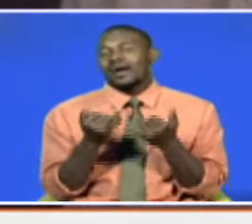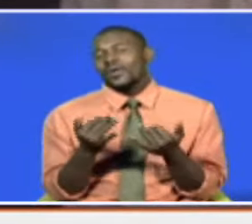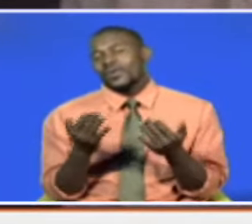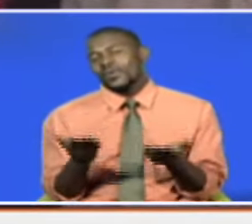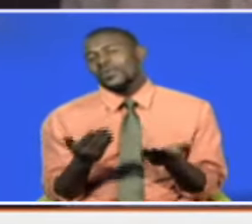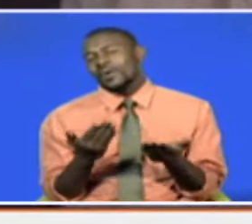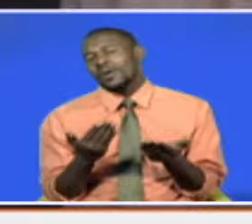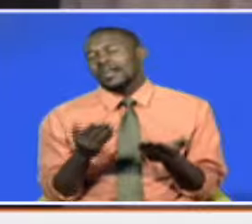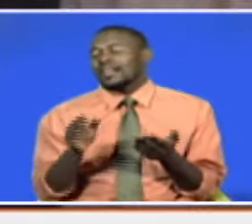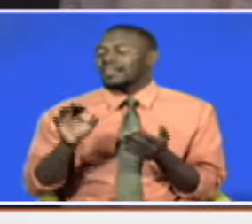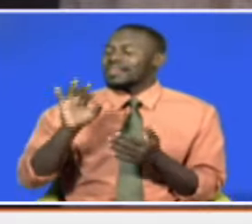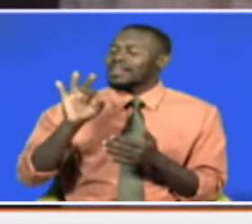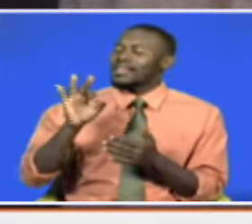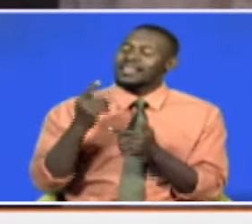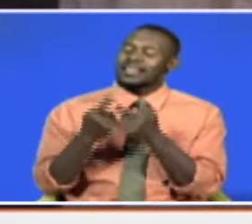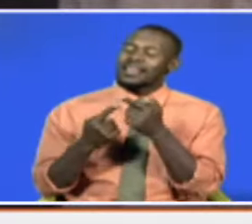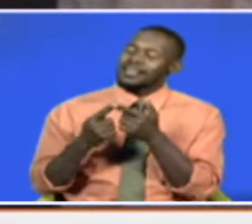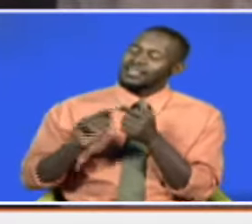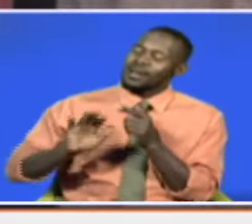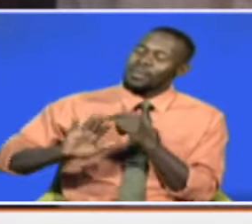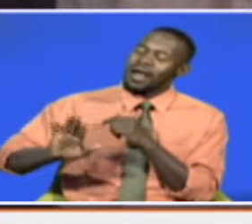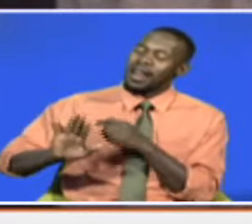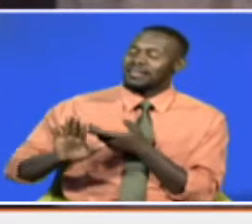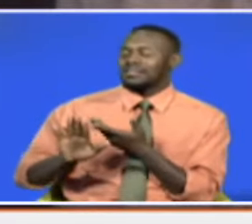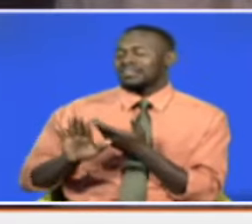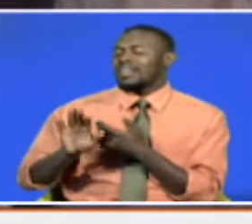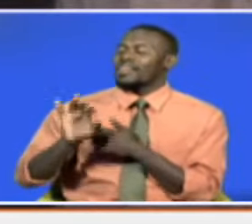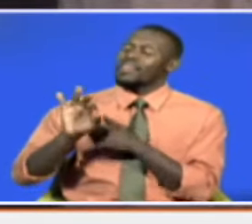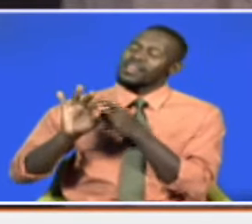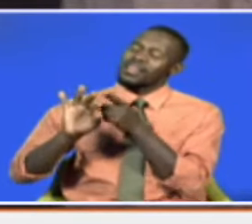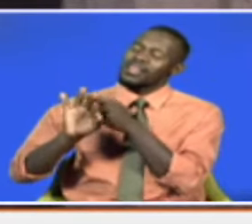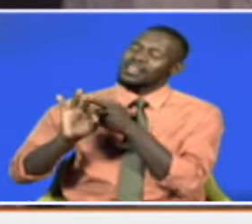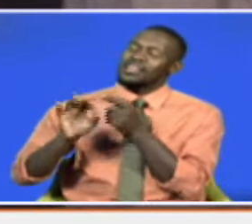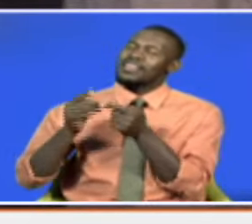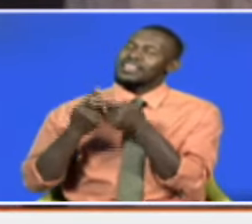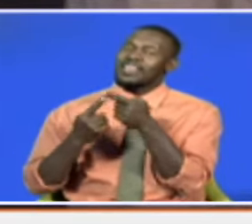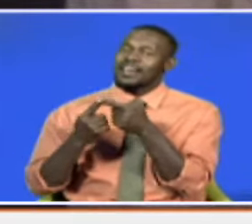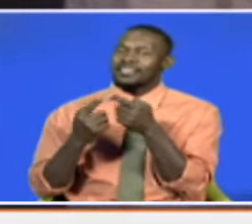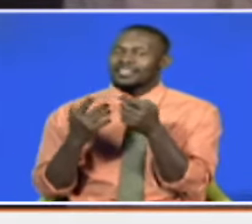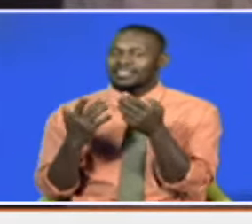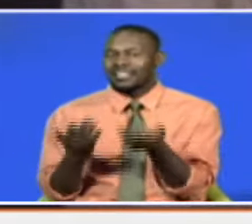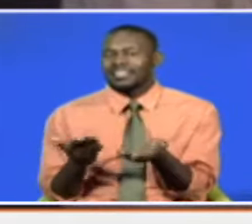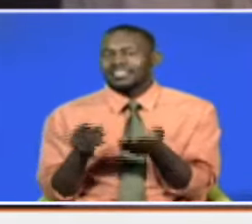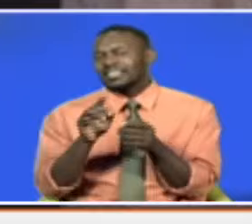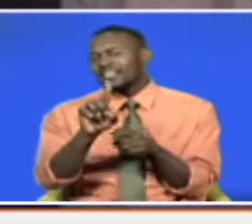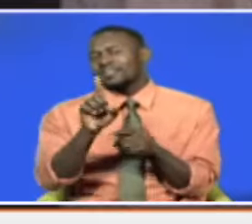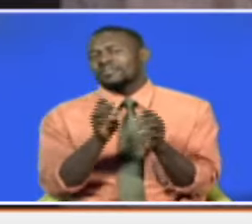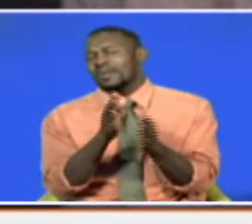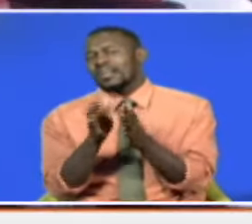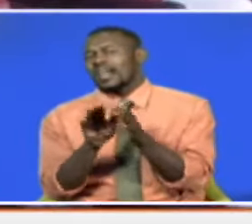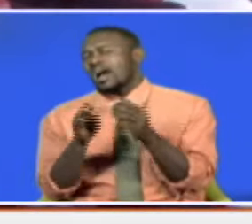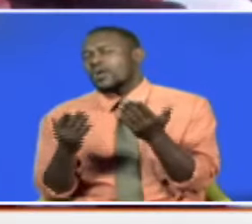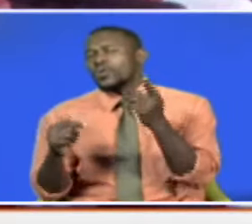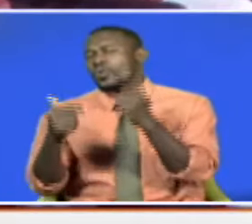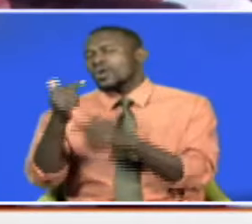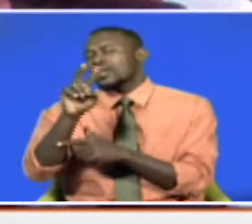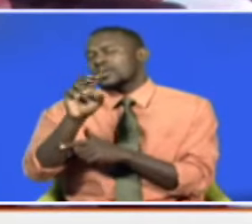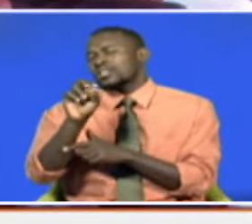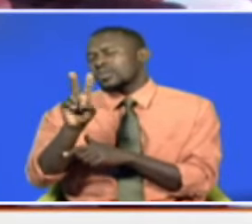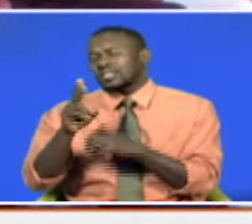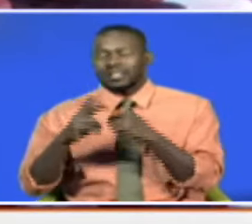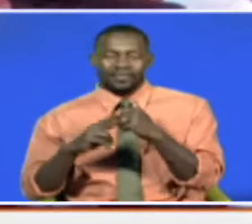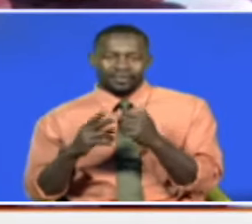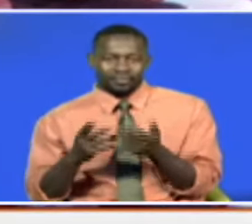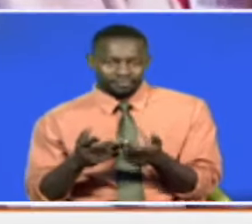na miaka mitatu. Hii miaka mitatu haitakuwa tu ya kupanga vile utashinda tena 2027. Ruto made